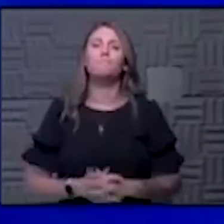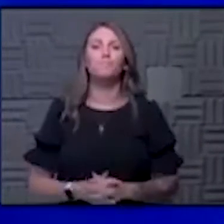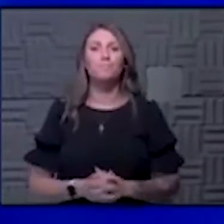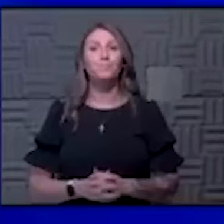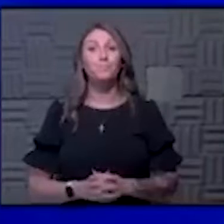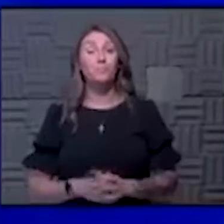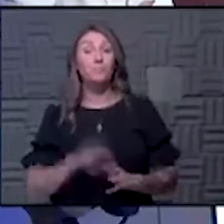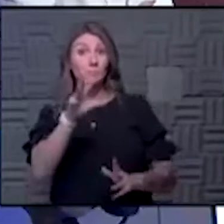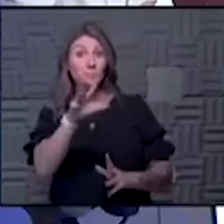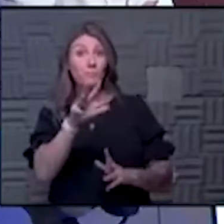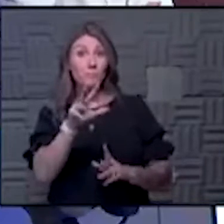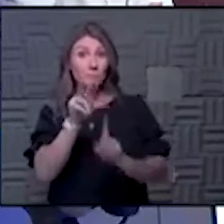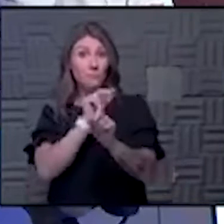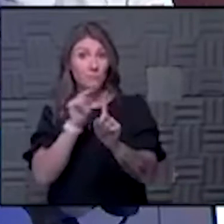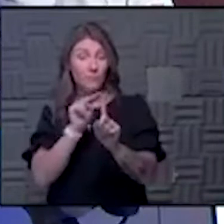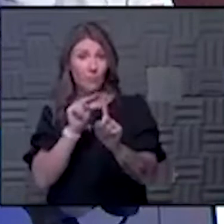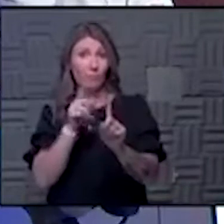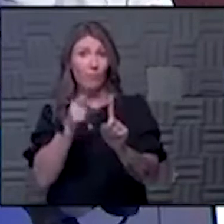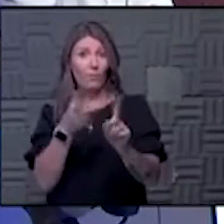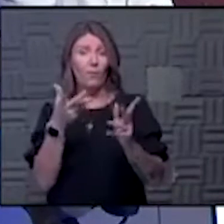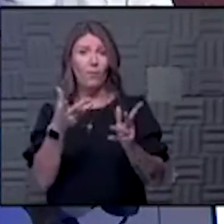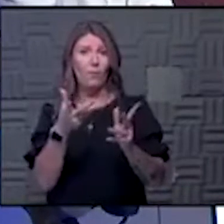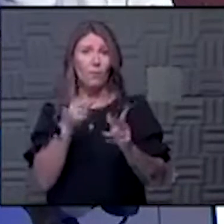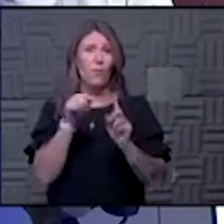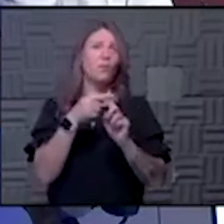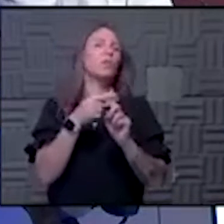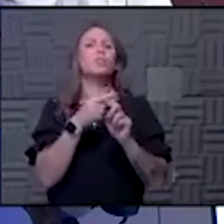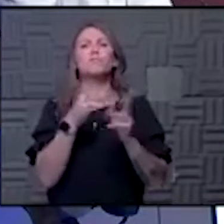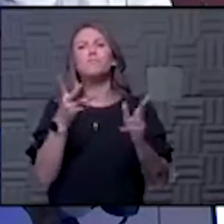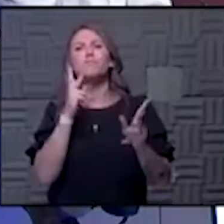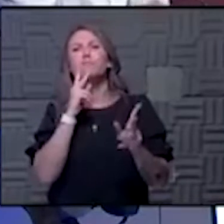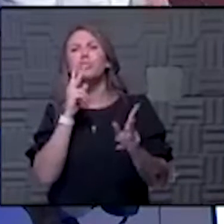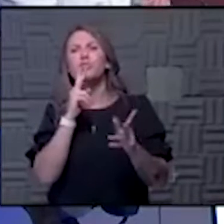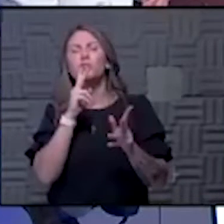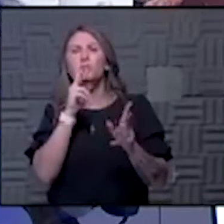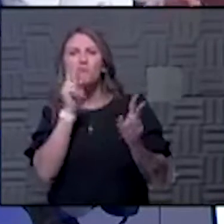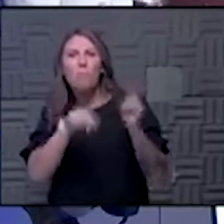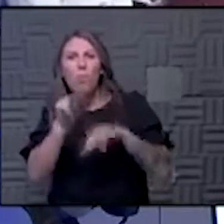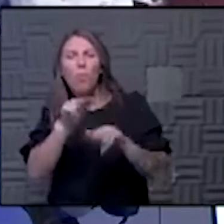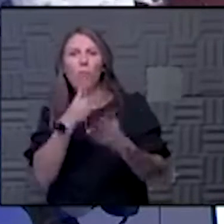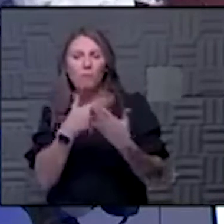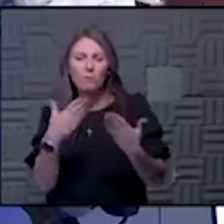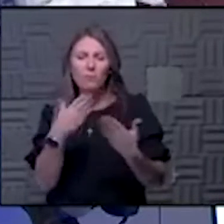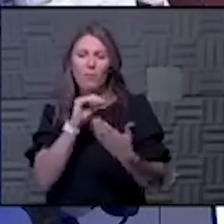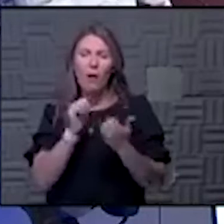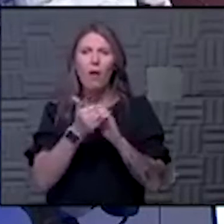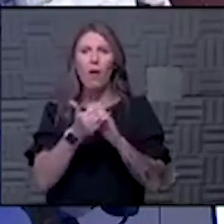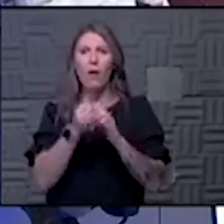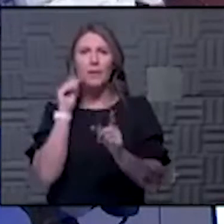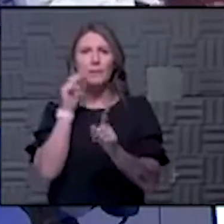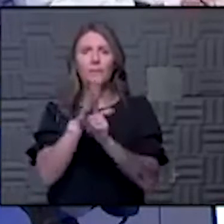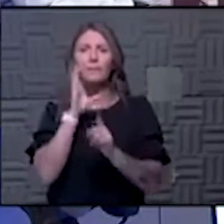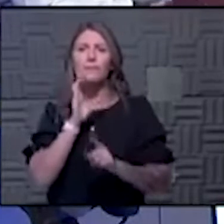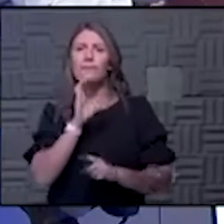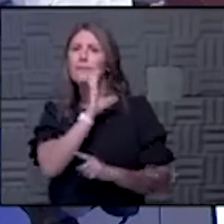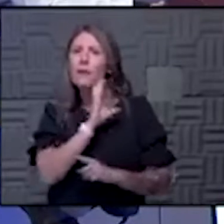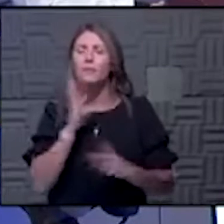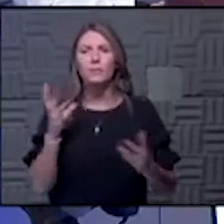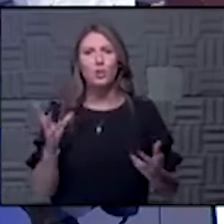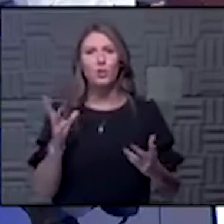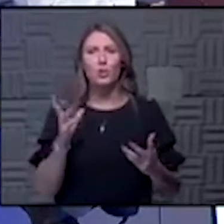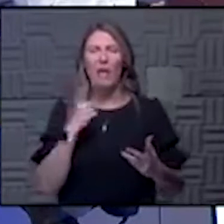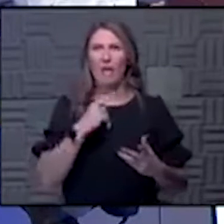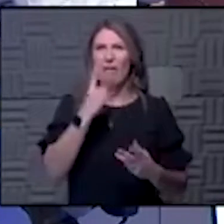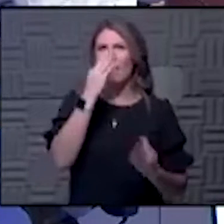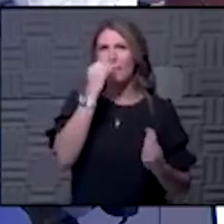just from your standpoint, Jeff, when you look about things, talk about some of how this has affected the cafeteria so much, because I think about